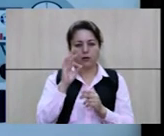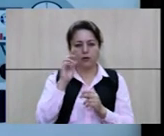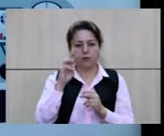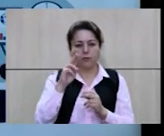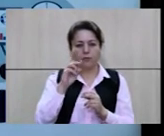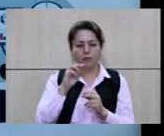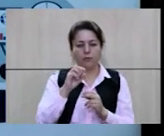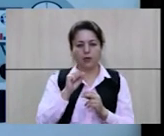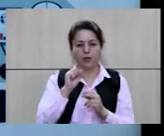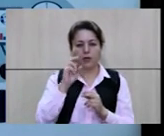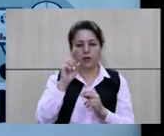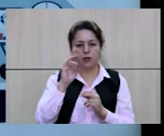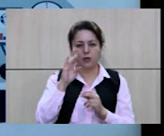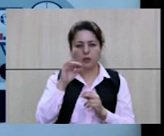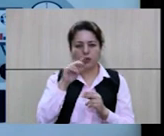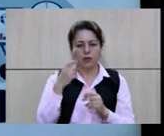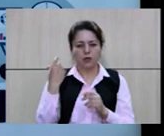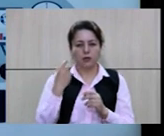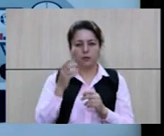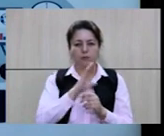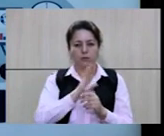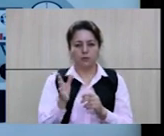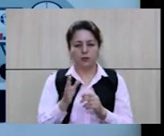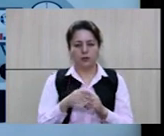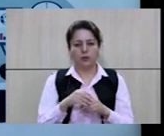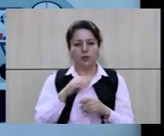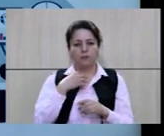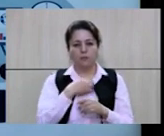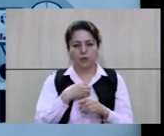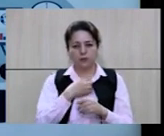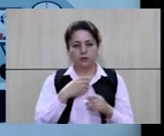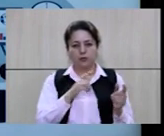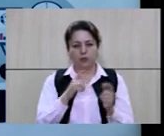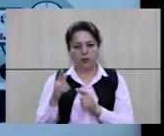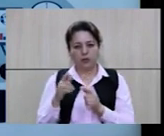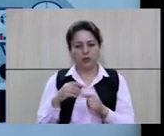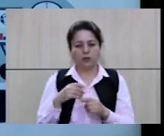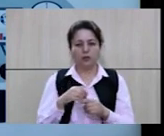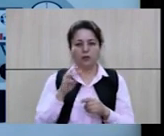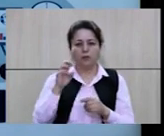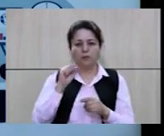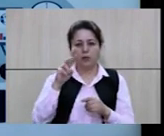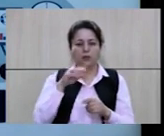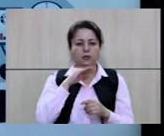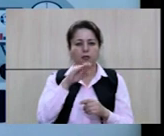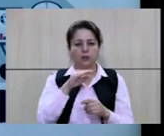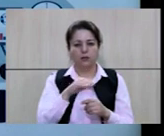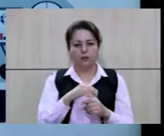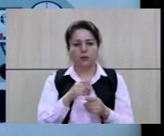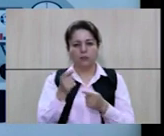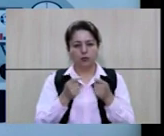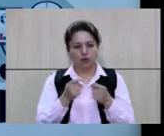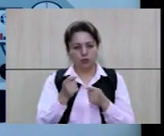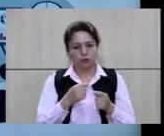bo'lmagan, maxsus tayyorgarlik ko'rgan malakali yollanma boshqaruvchi. Demak, bir so'z